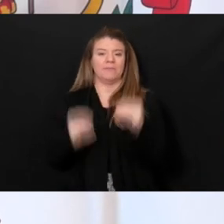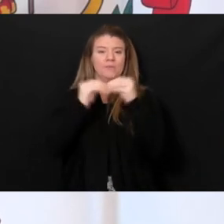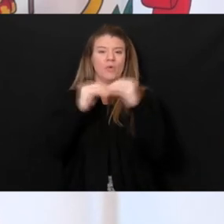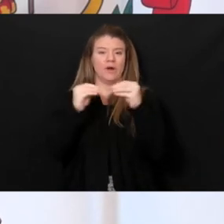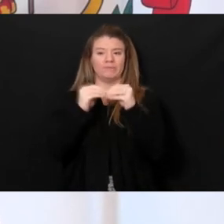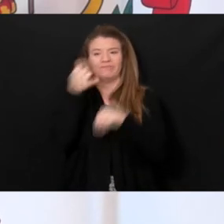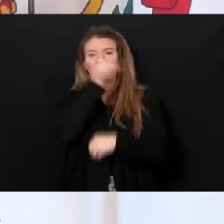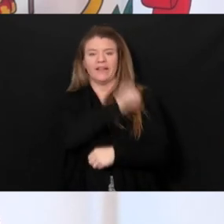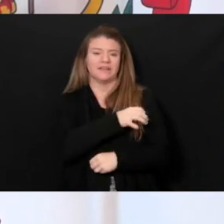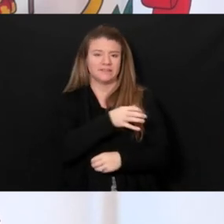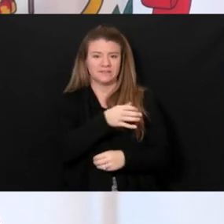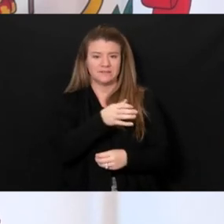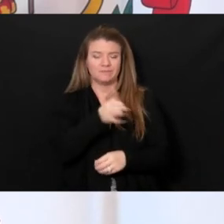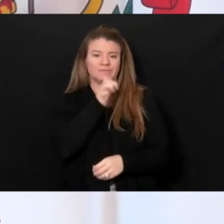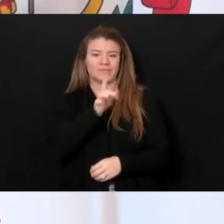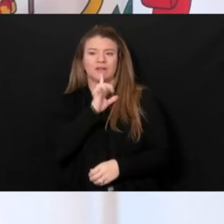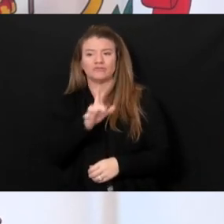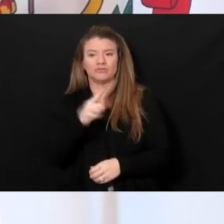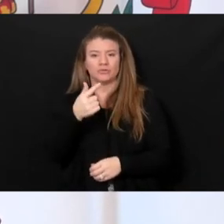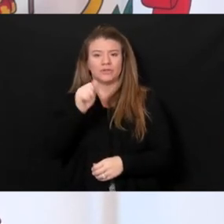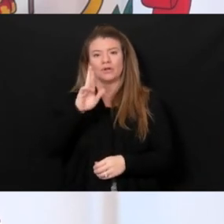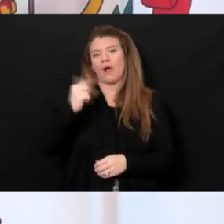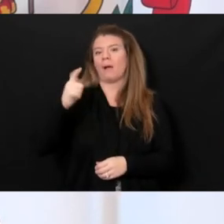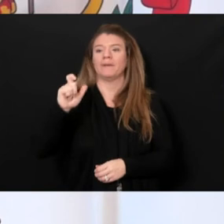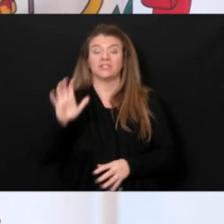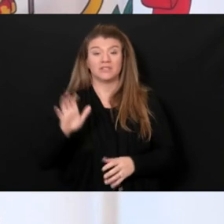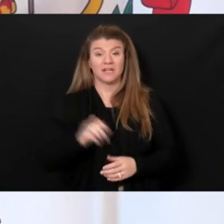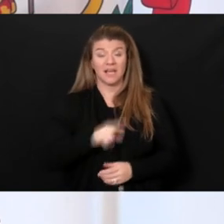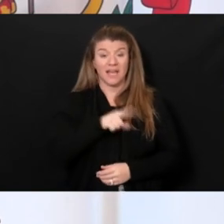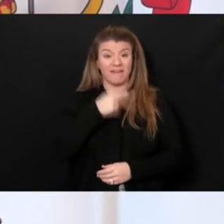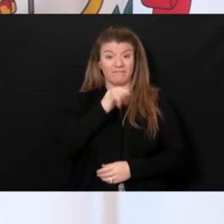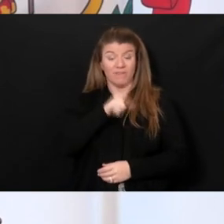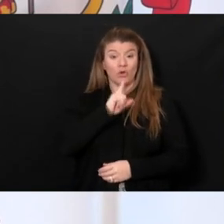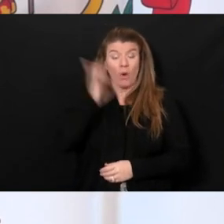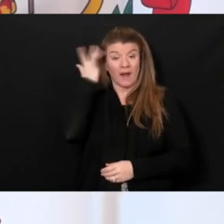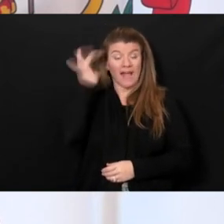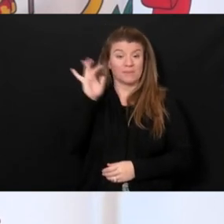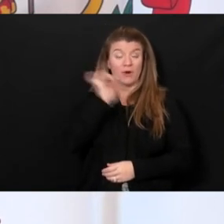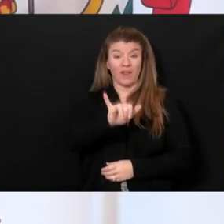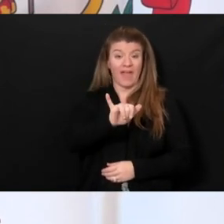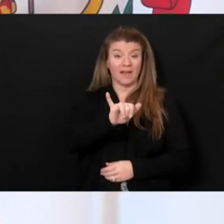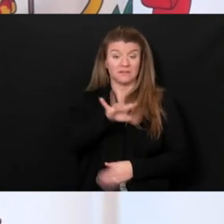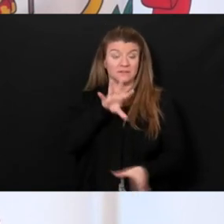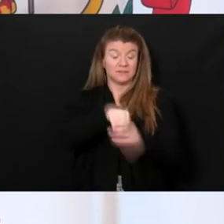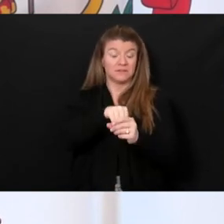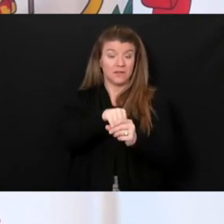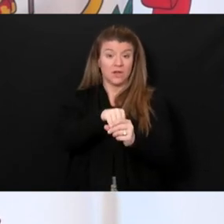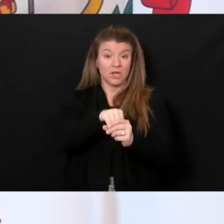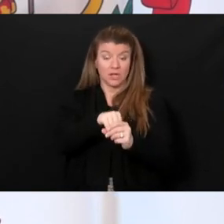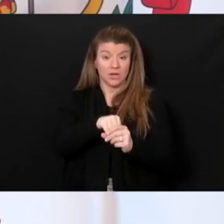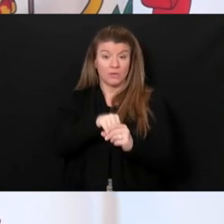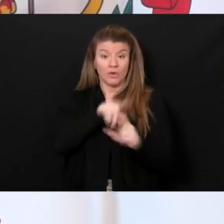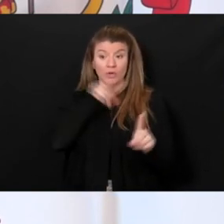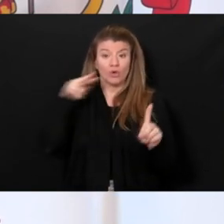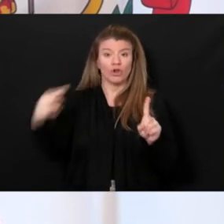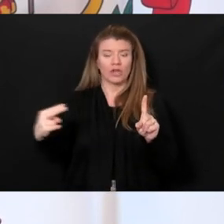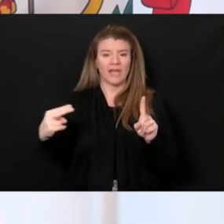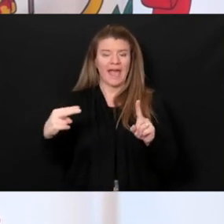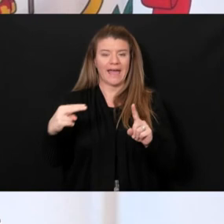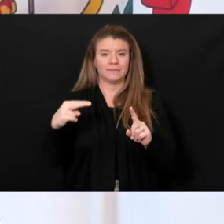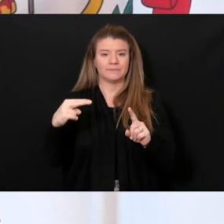what, you know, Phil, you've been an expert at that. Went from the standpoint of